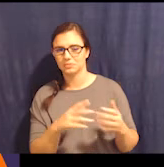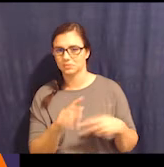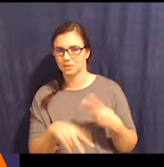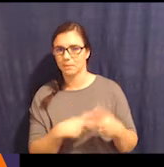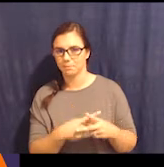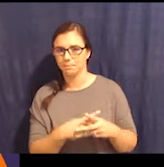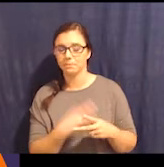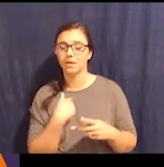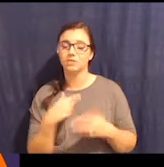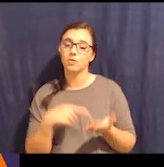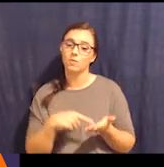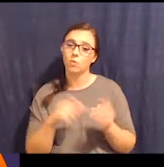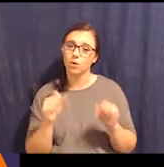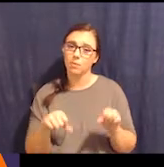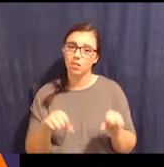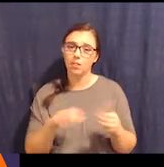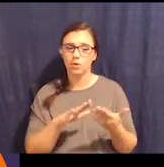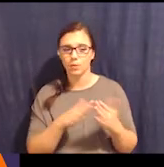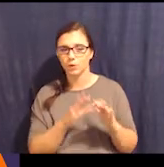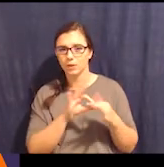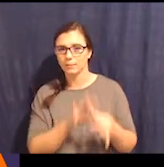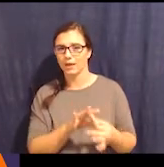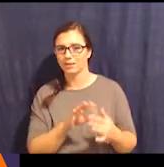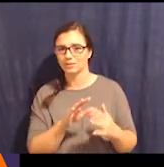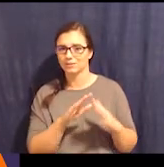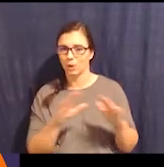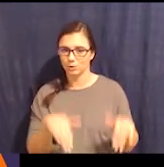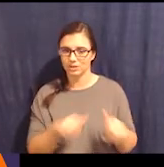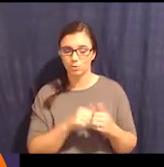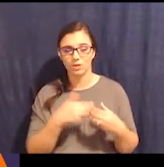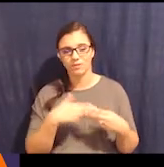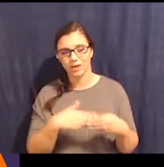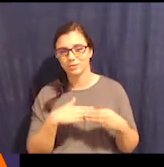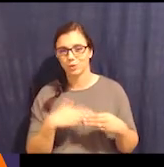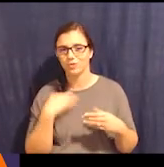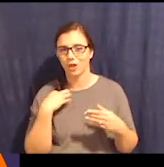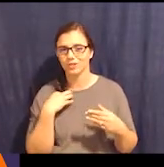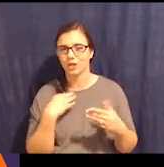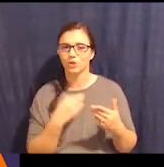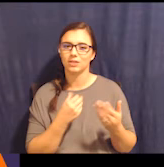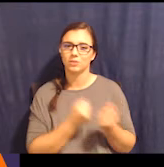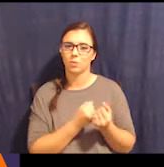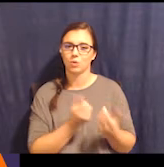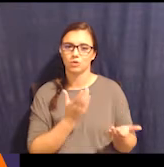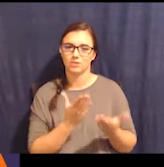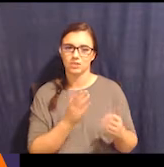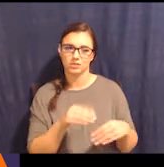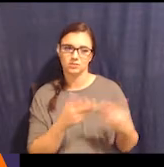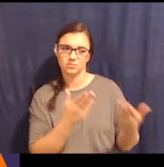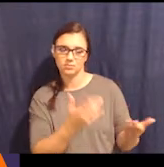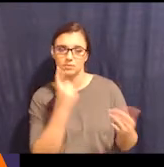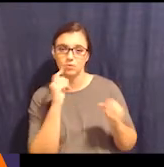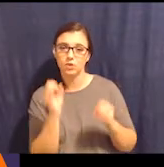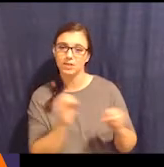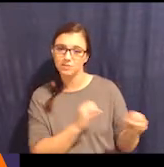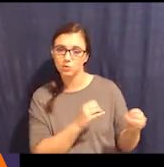flexible, voluntary support services for individuals and families living with mental